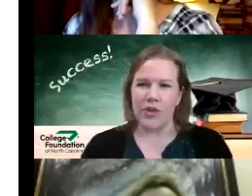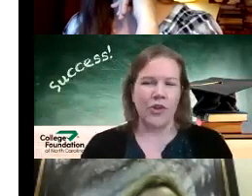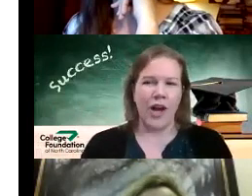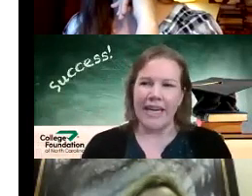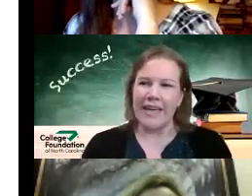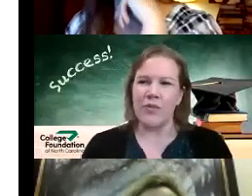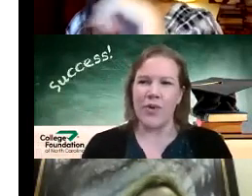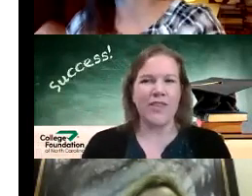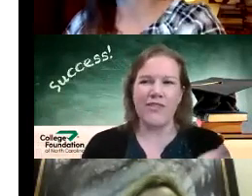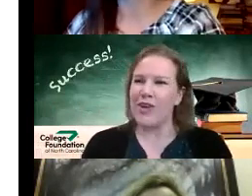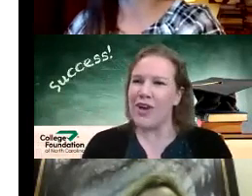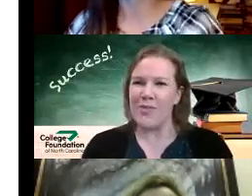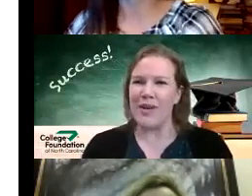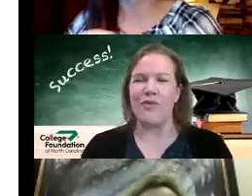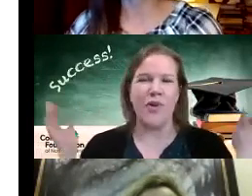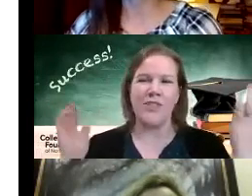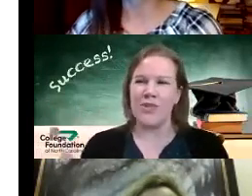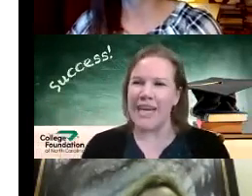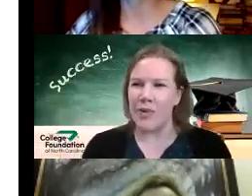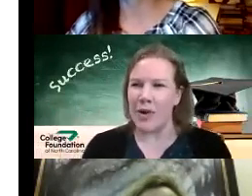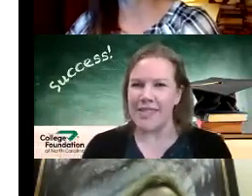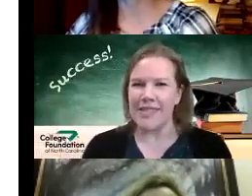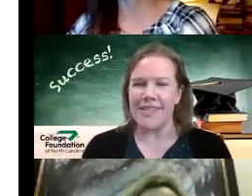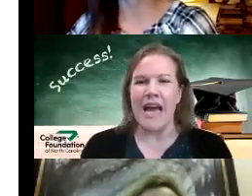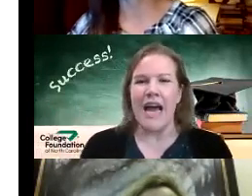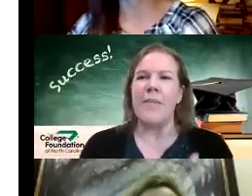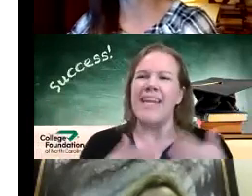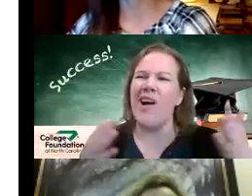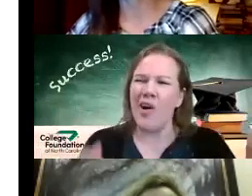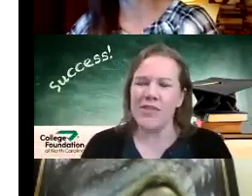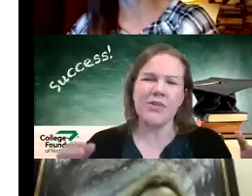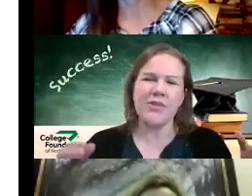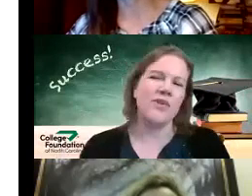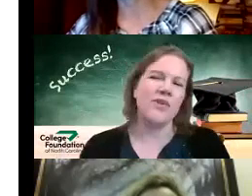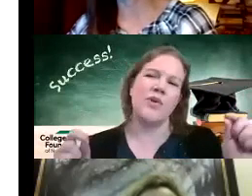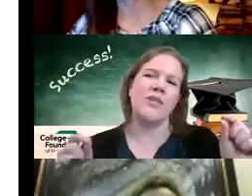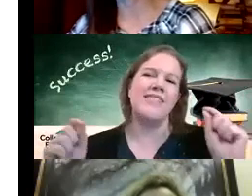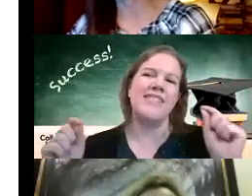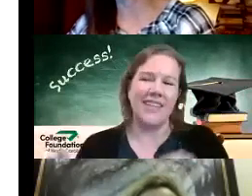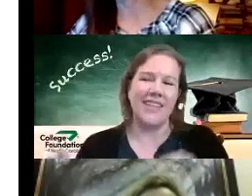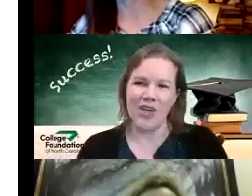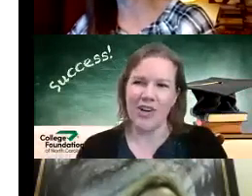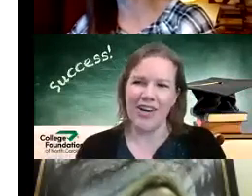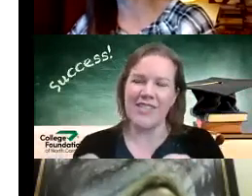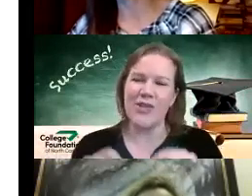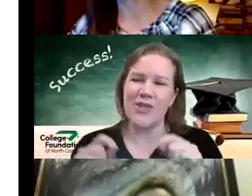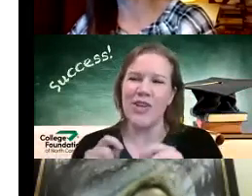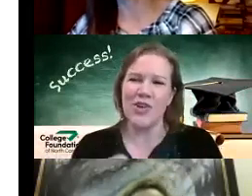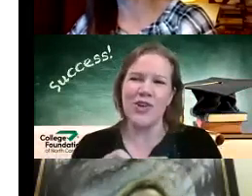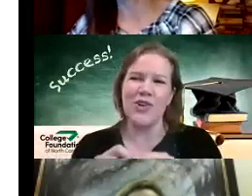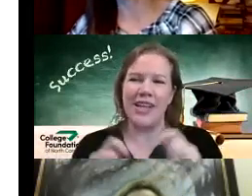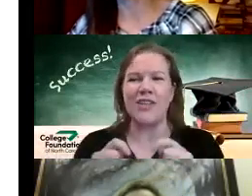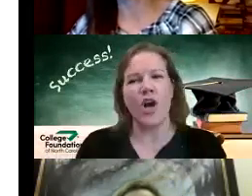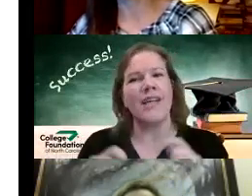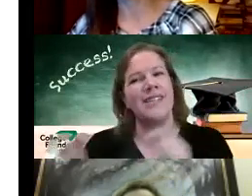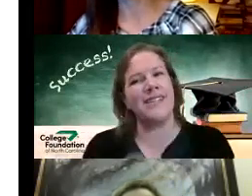account, your login with the federal government for student aid purposes. And it also serves as your signature, as your